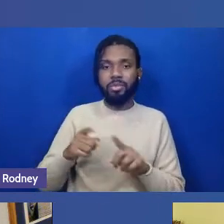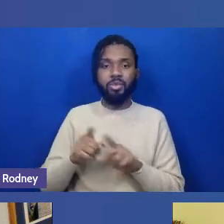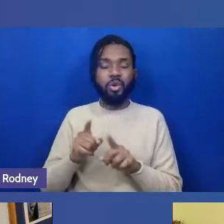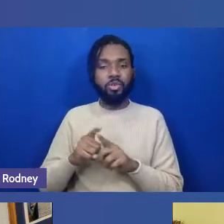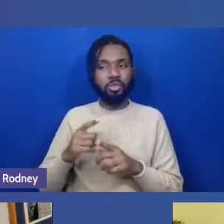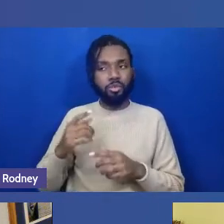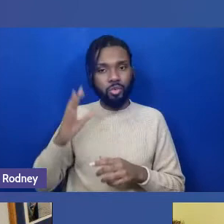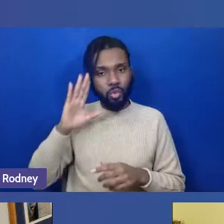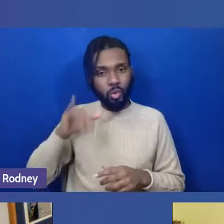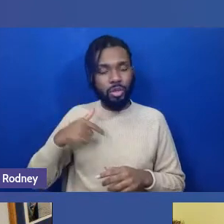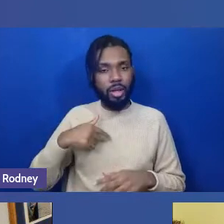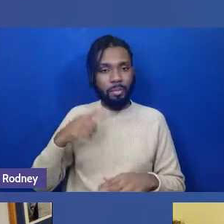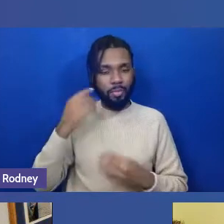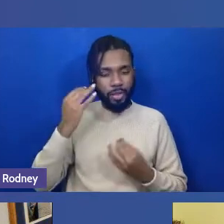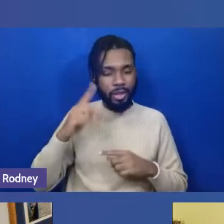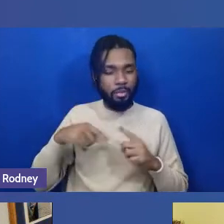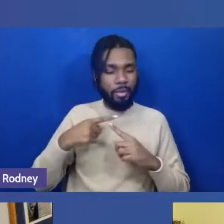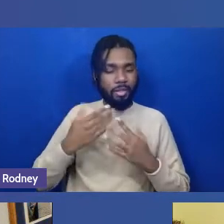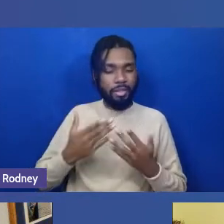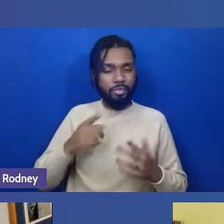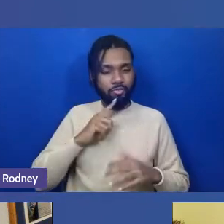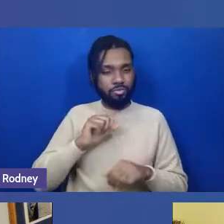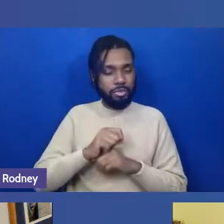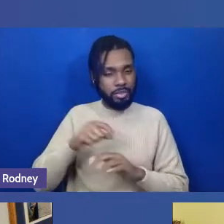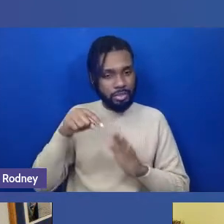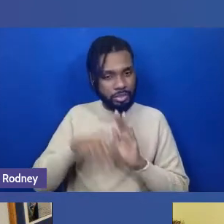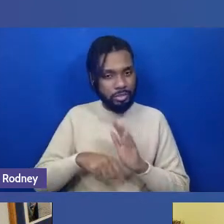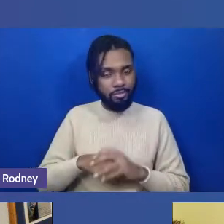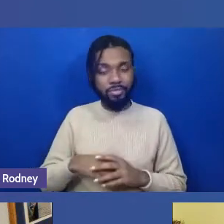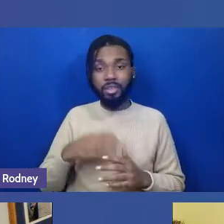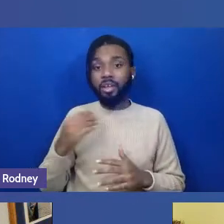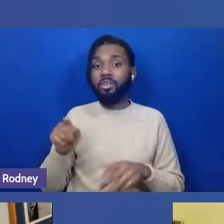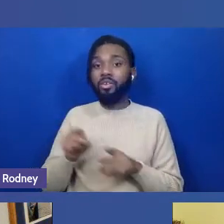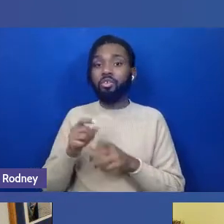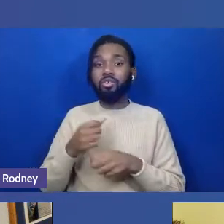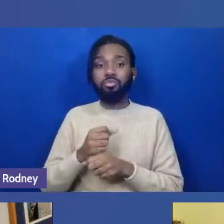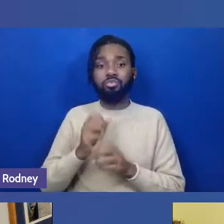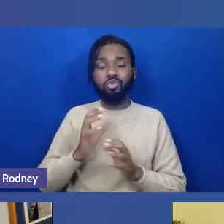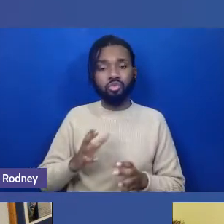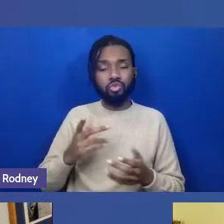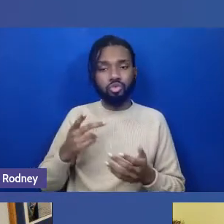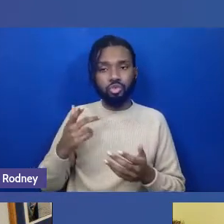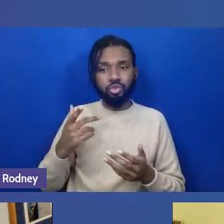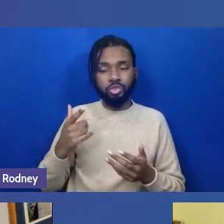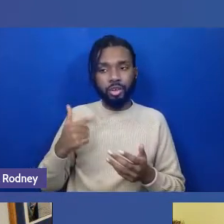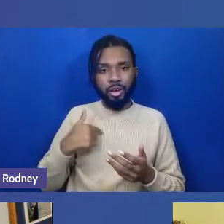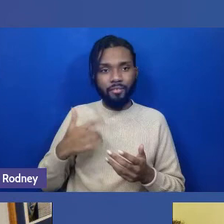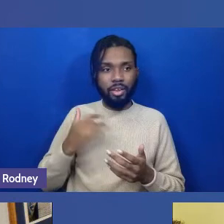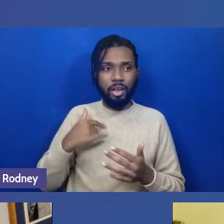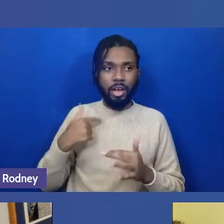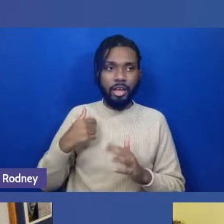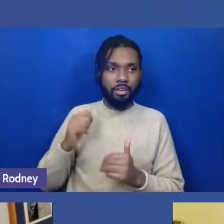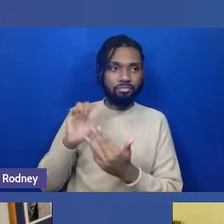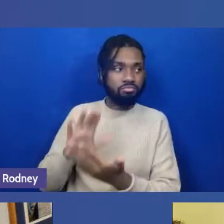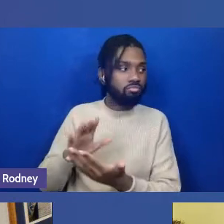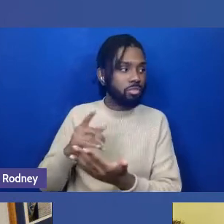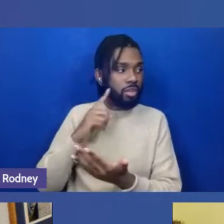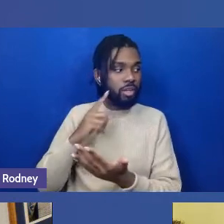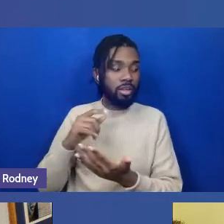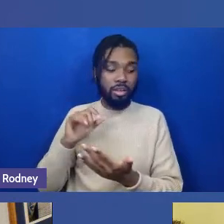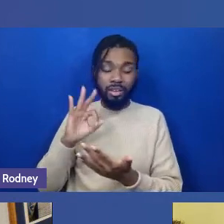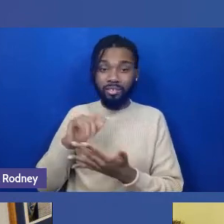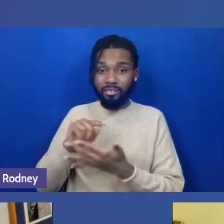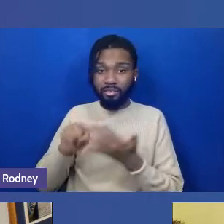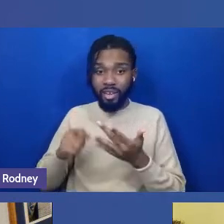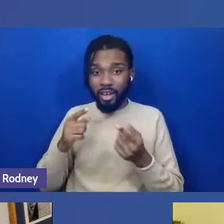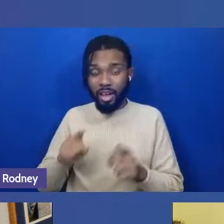really deeply and that the producers I really trust, the ones where I feel like I can come to them and say like, this thing happened and we need to